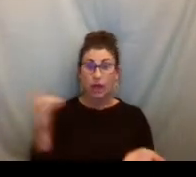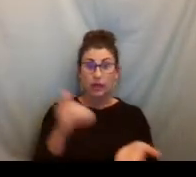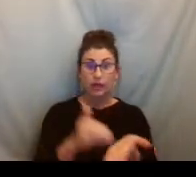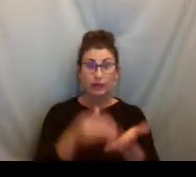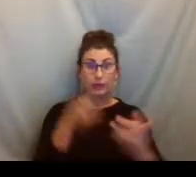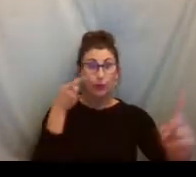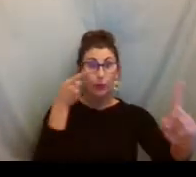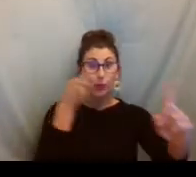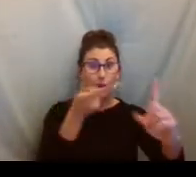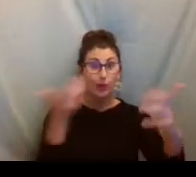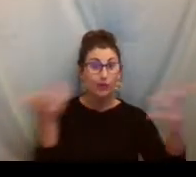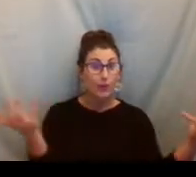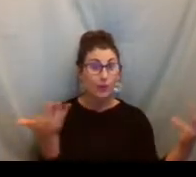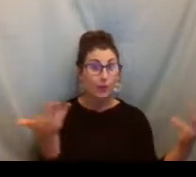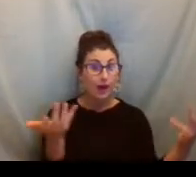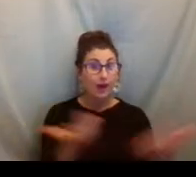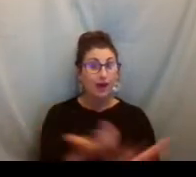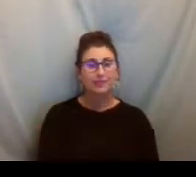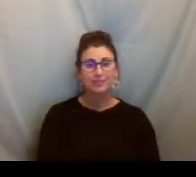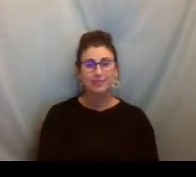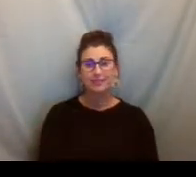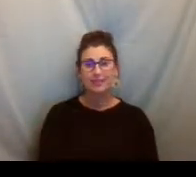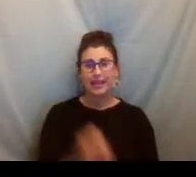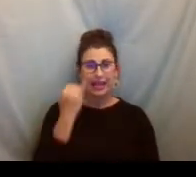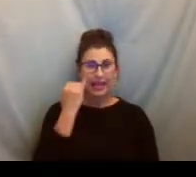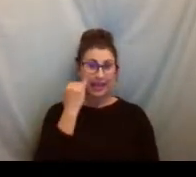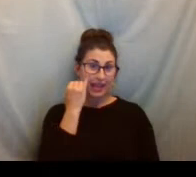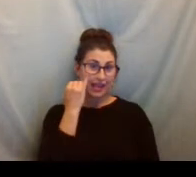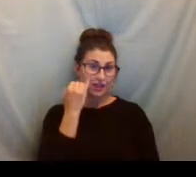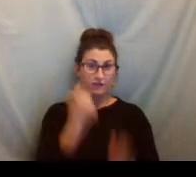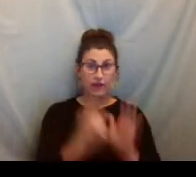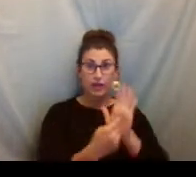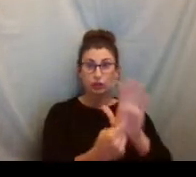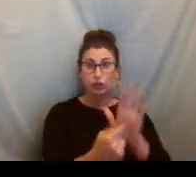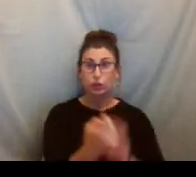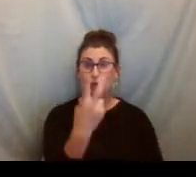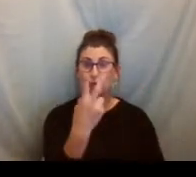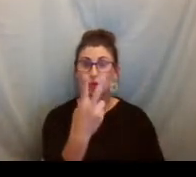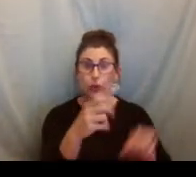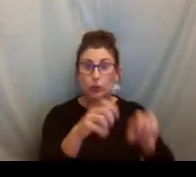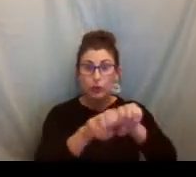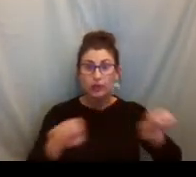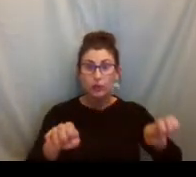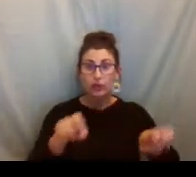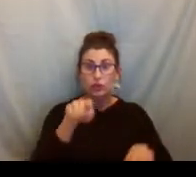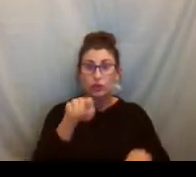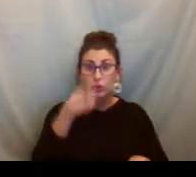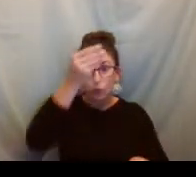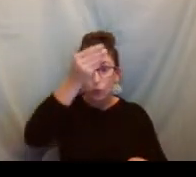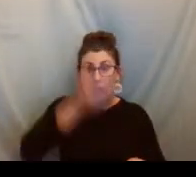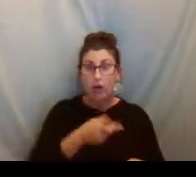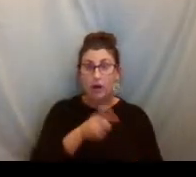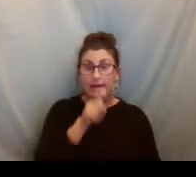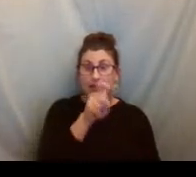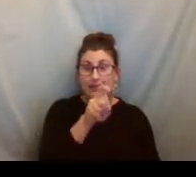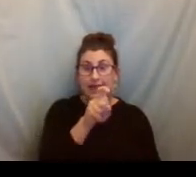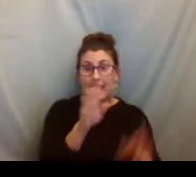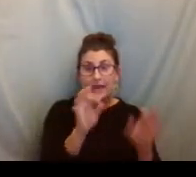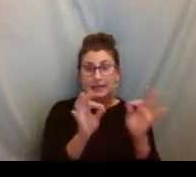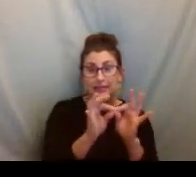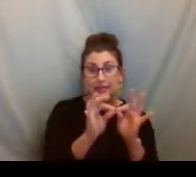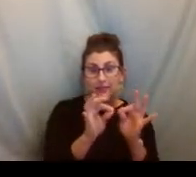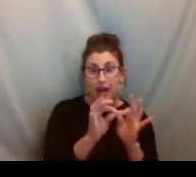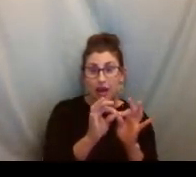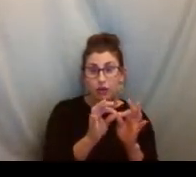again, our goal is, if I give you two equations, can you tell me what the x